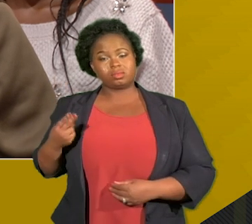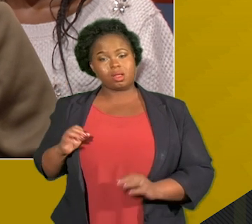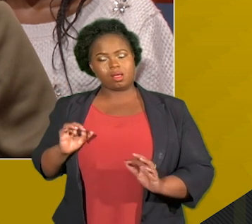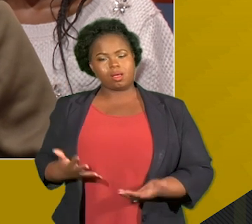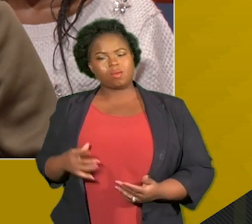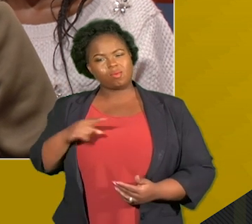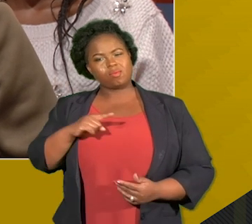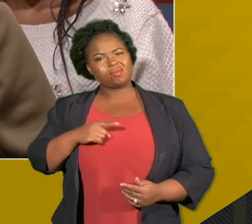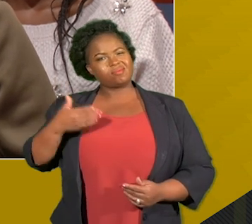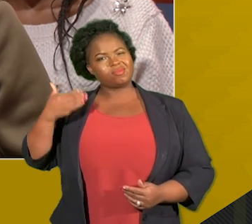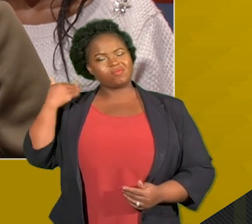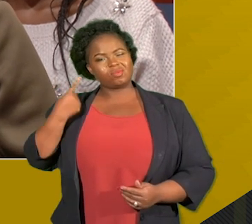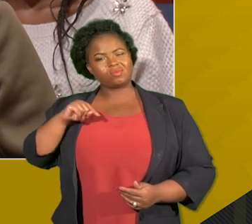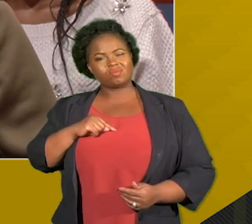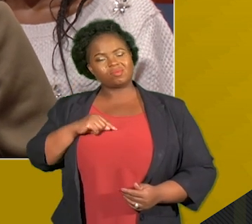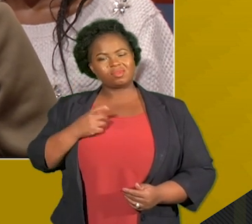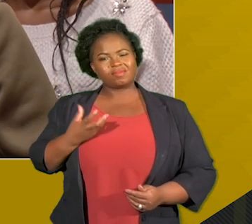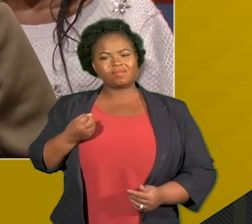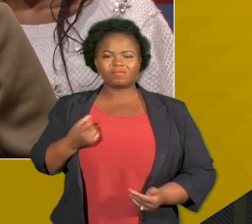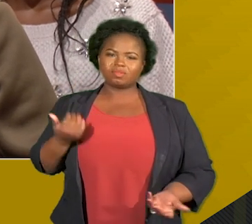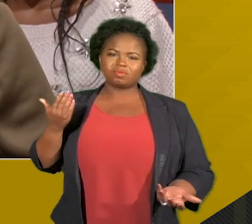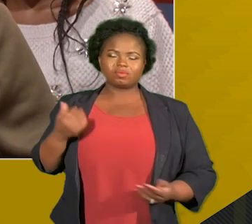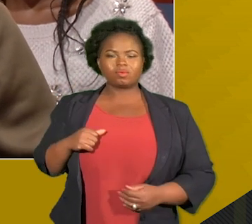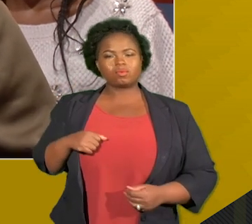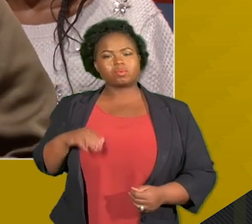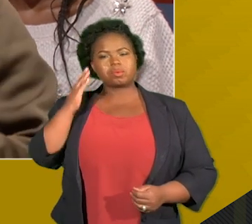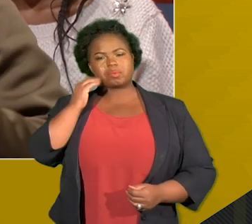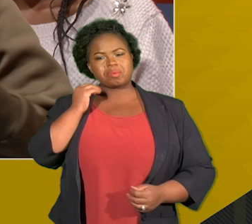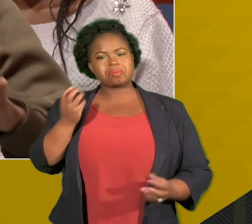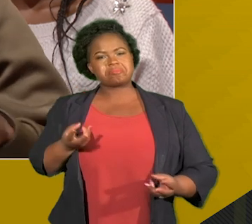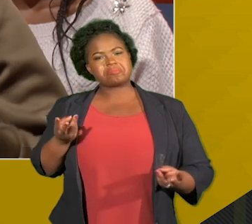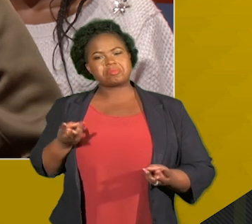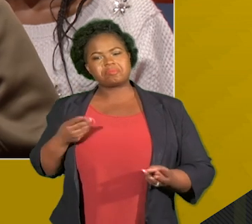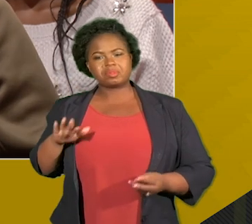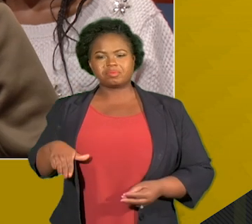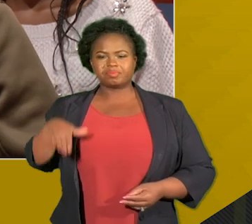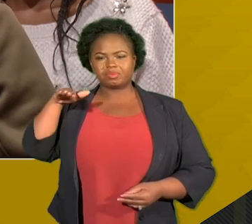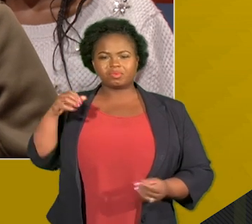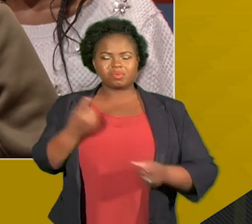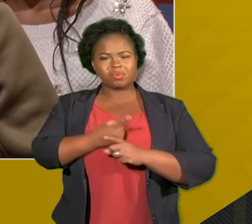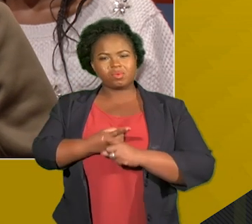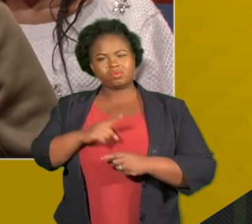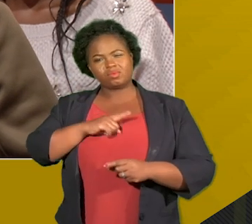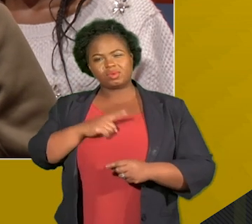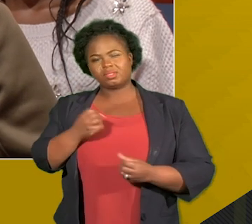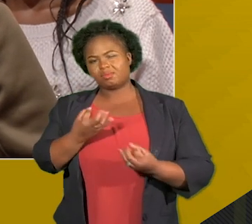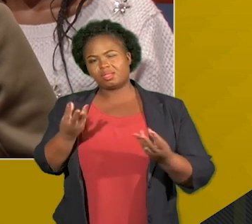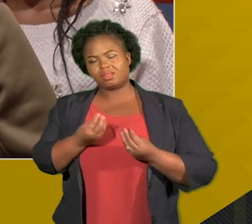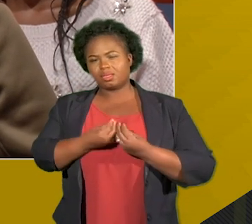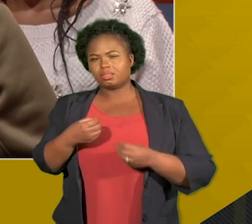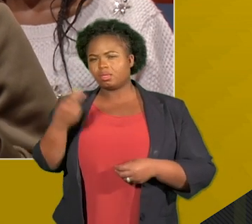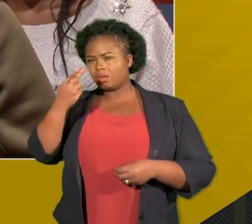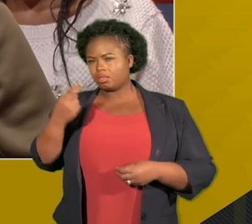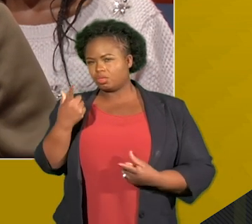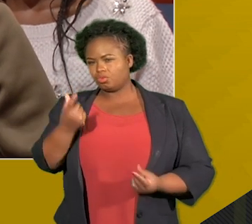la bona kongwe re go tshele bo magola rena o go tshele gore ke ndu jwa sona le buli tsanga tanga tsa di tshotsho ga di gona. So nthene ba dirang gore